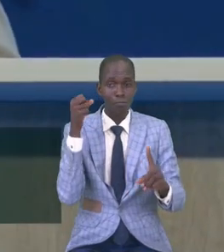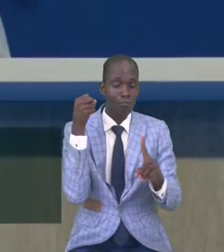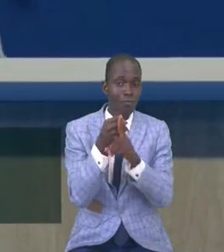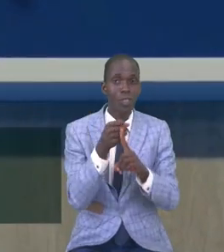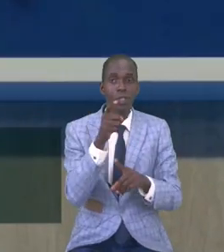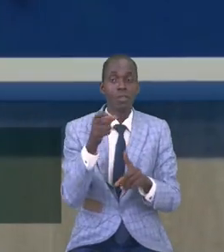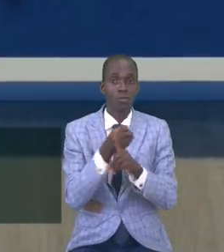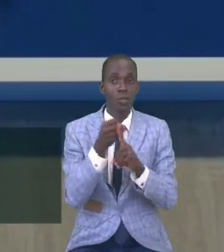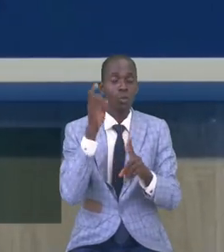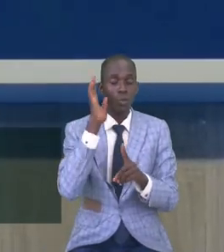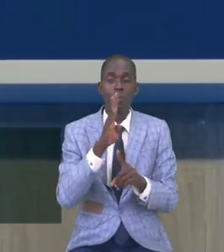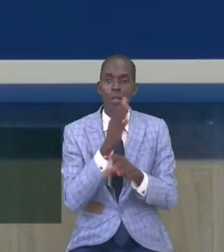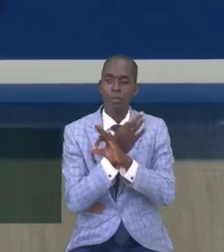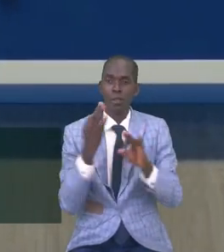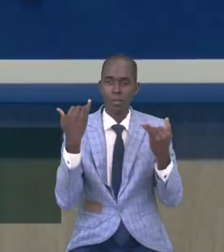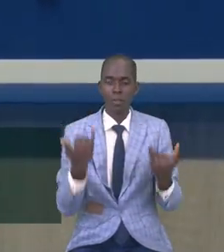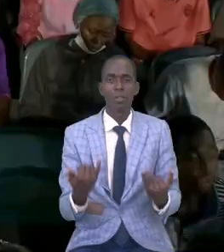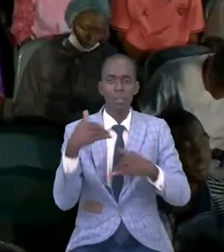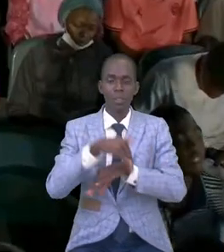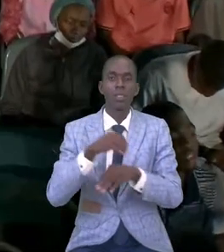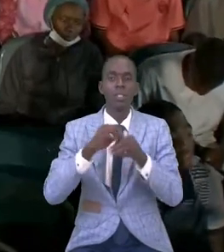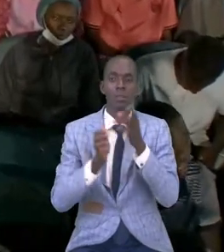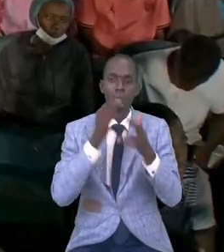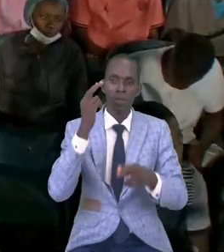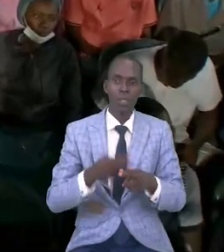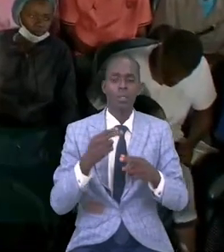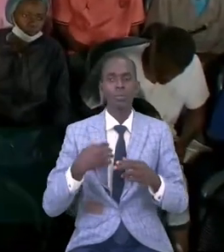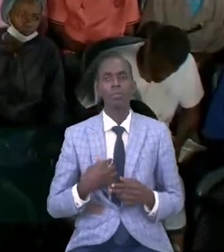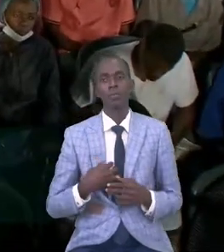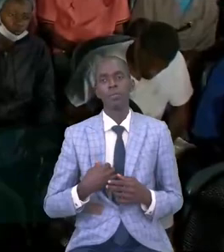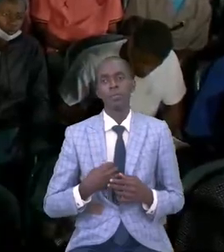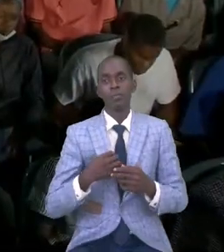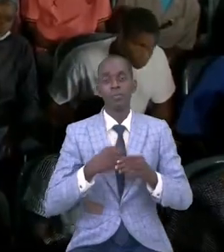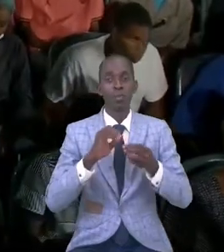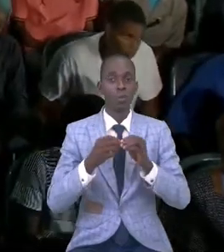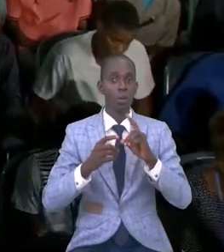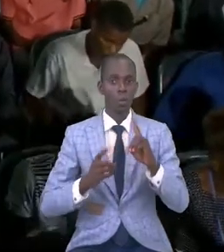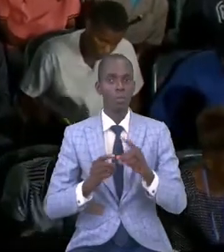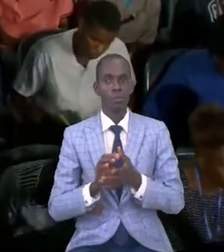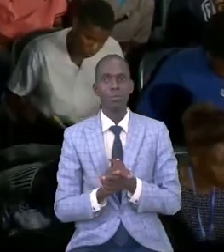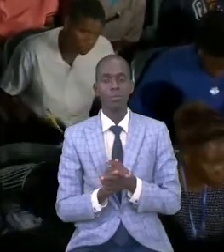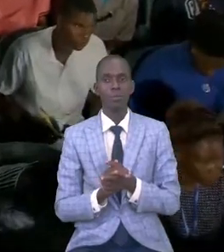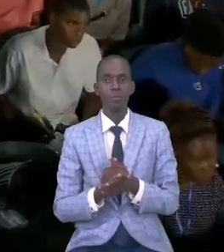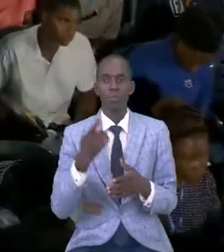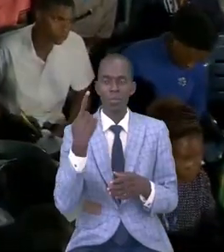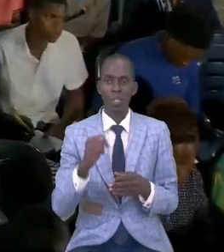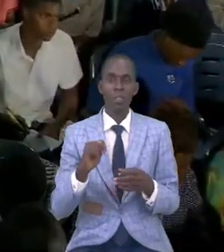free tonight in Jesus' name. Look at number one there. The